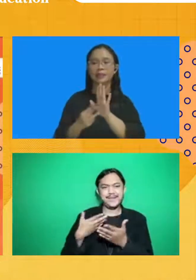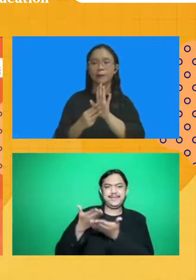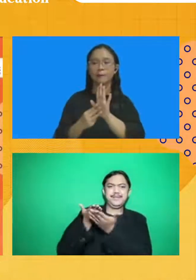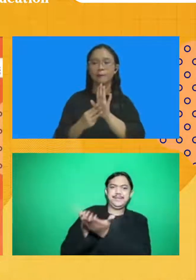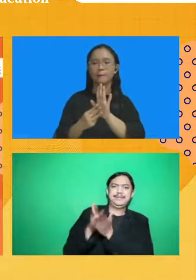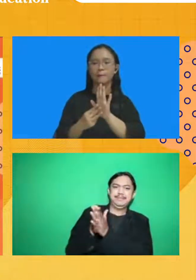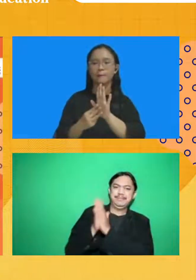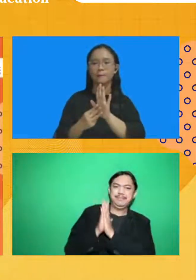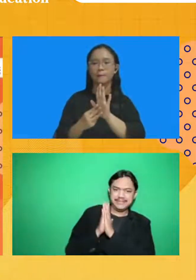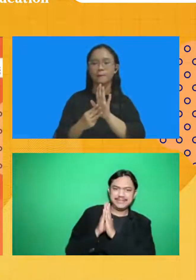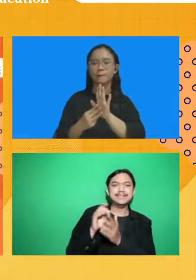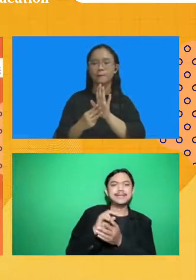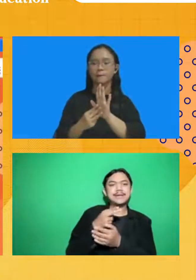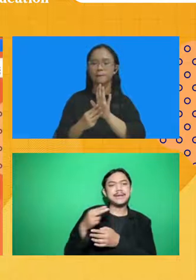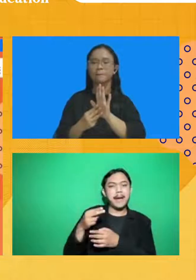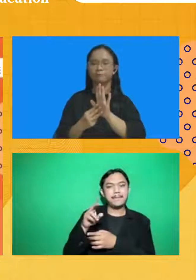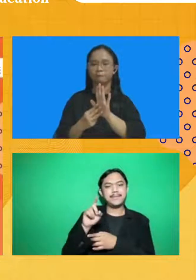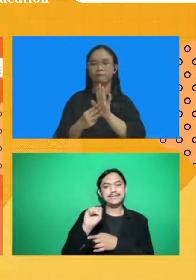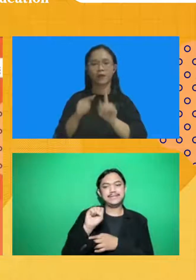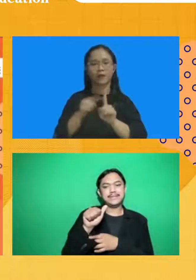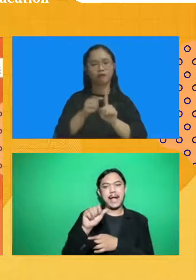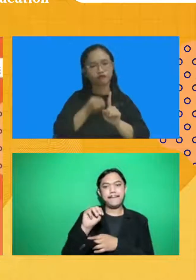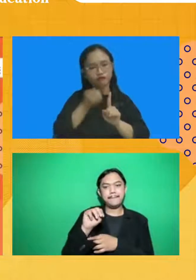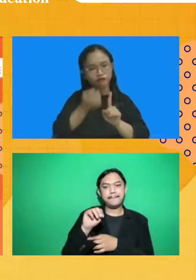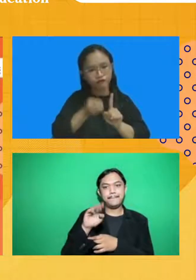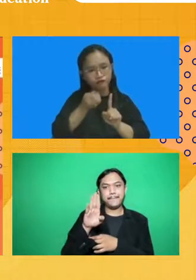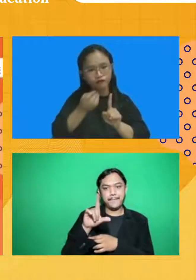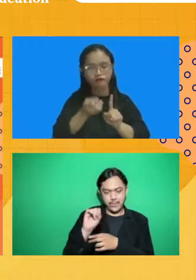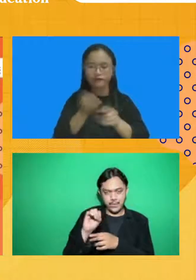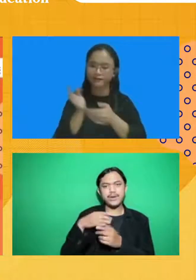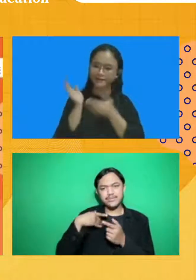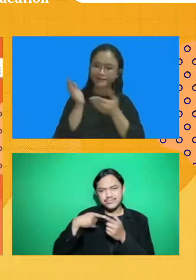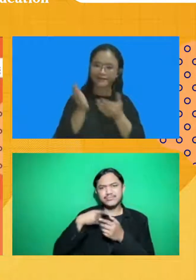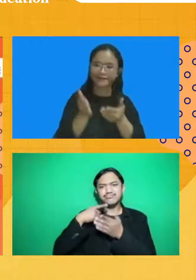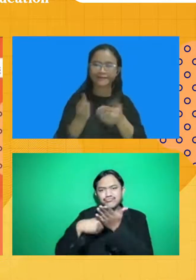us. Yeah, please, time is yours, Sam.